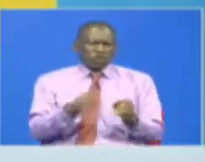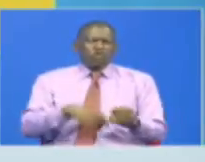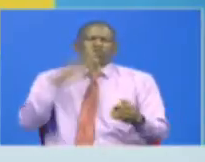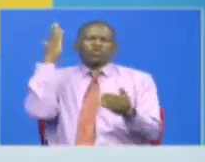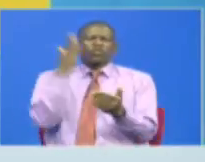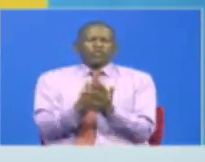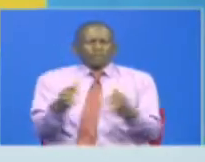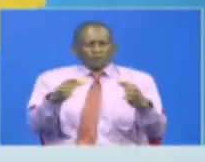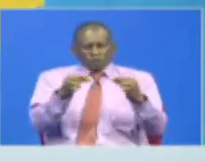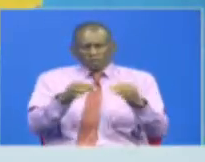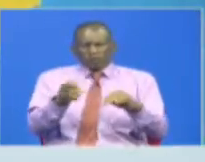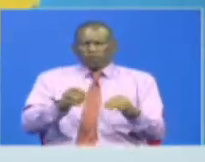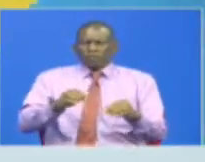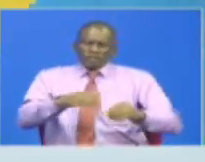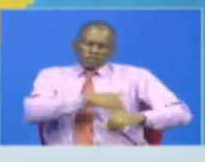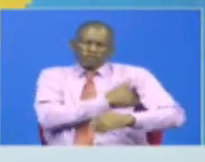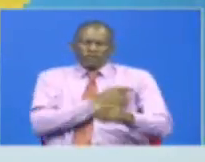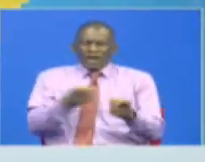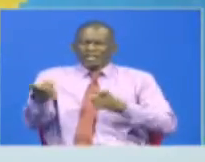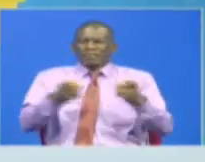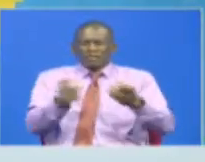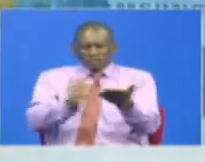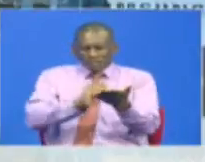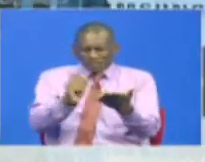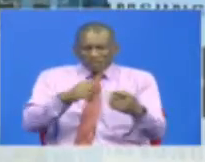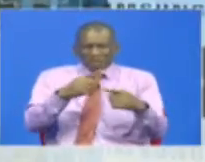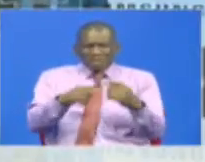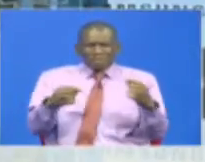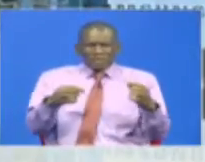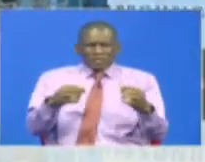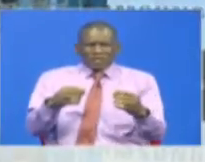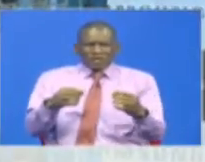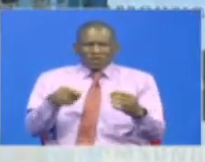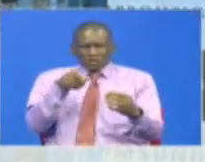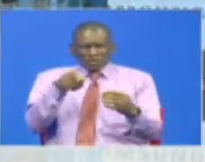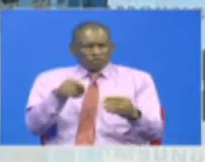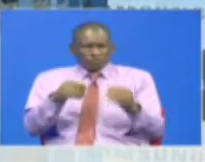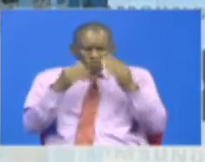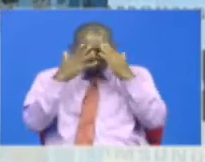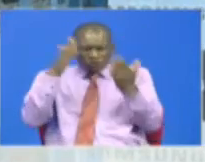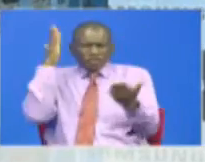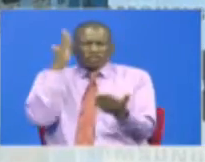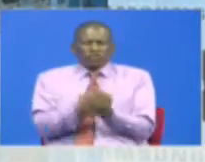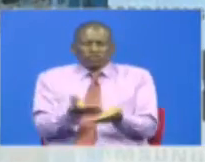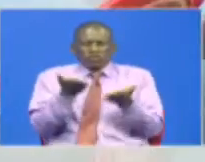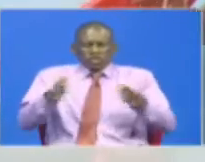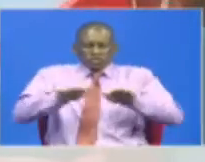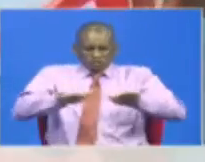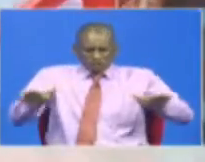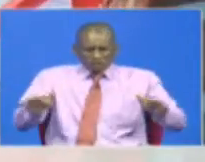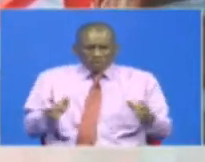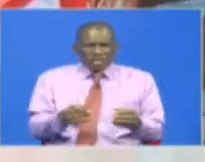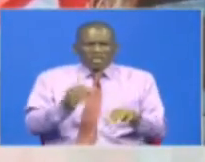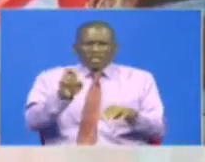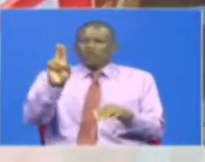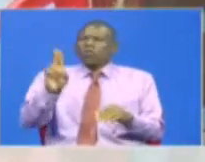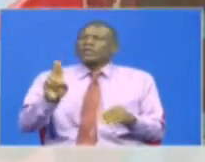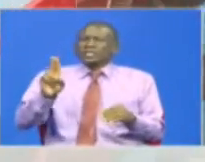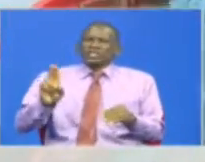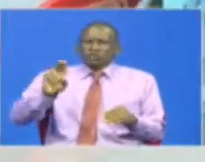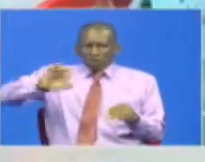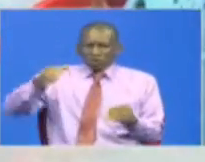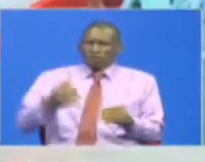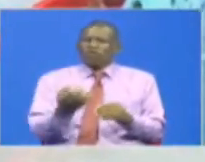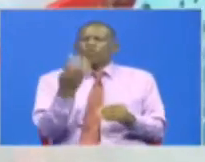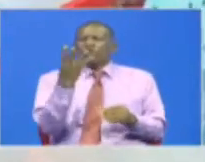from the Chief Administrative Secretary, but words that may not reflect the truth of things on the ground. In Uasin Gishu County, four